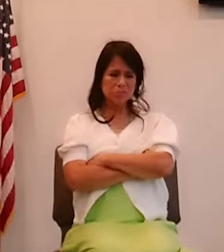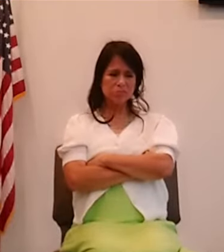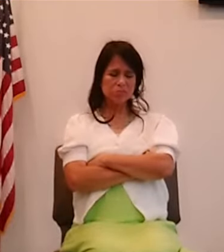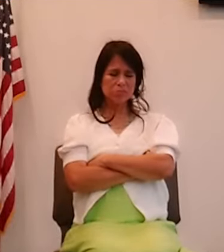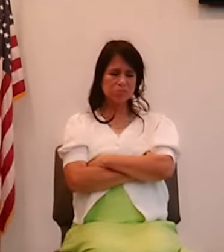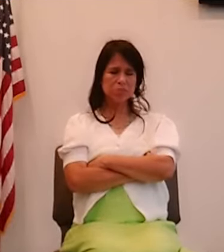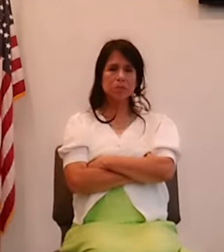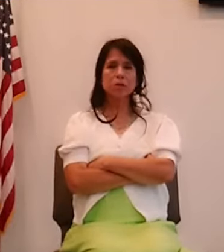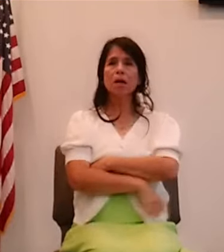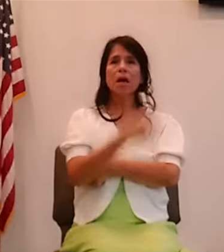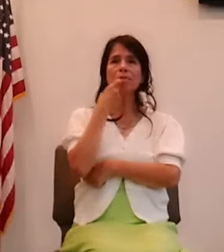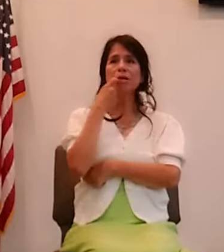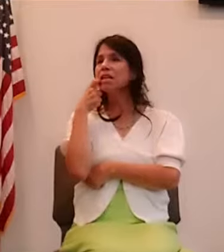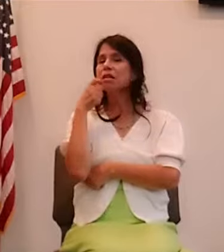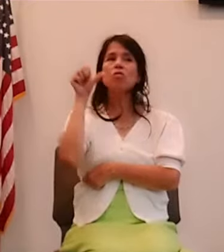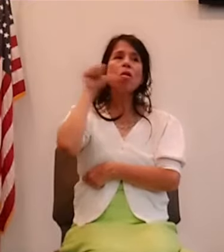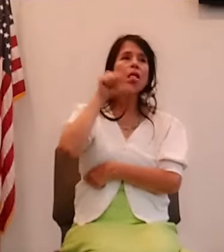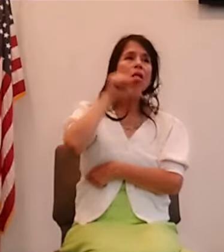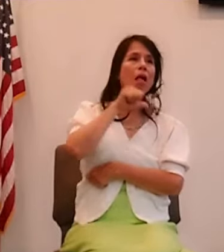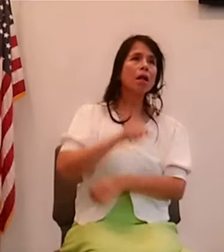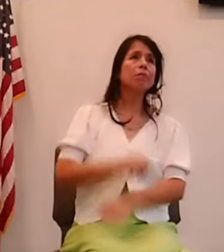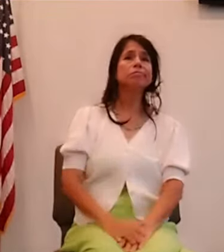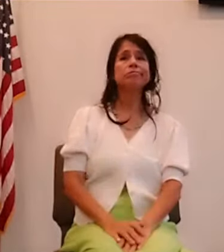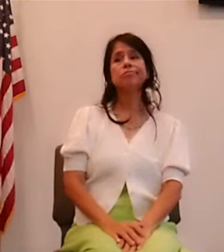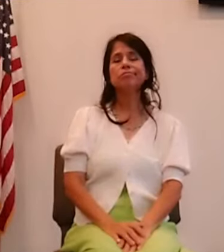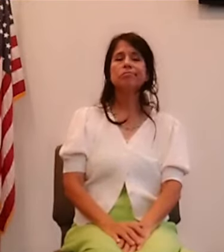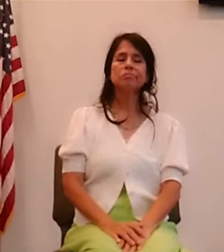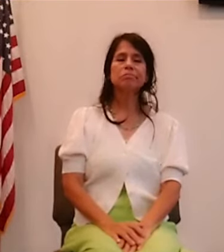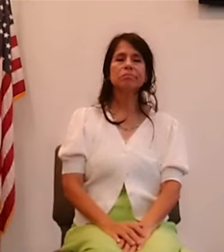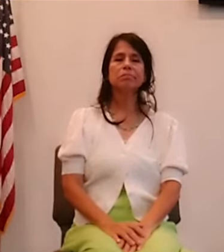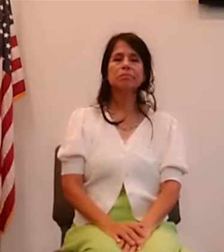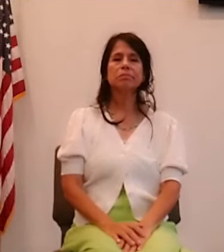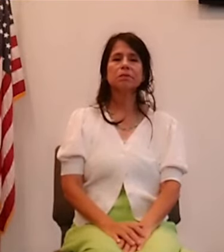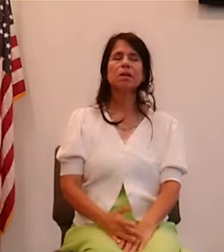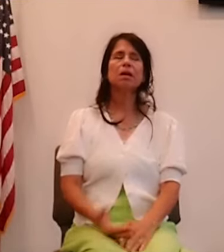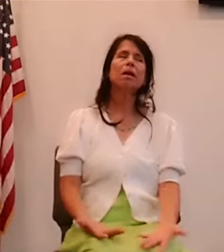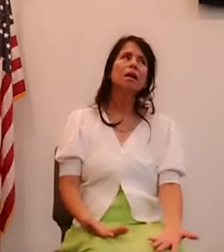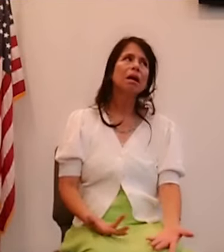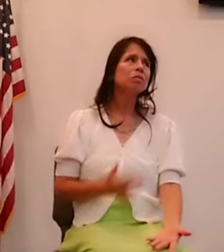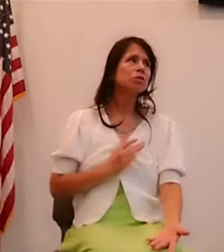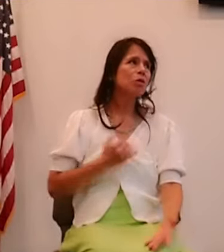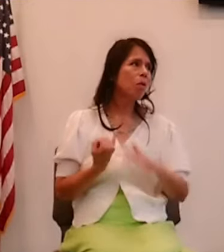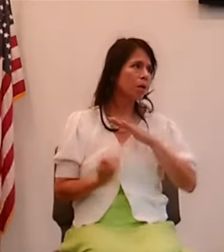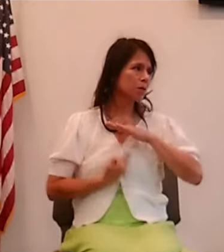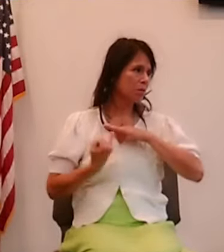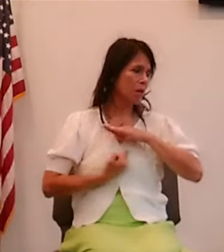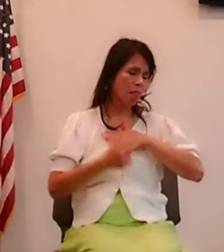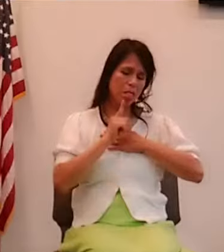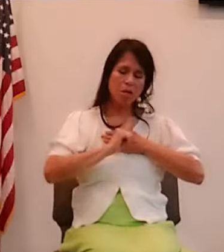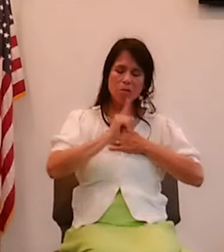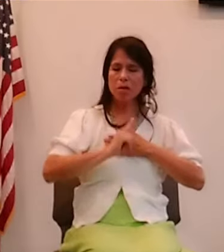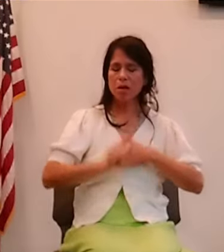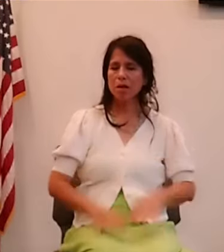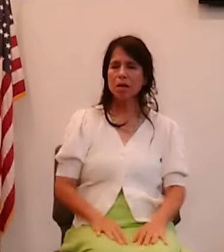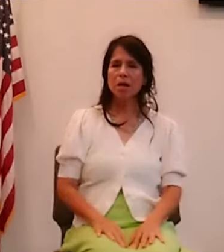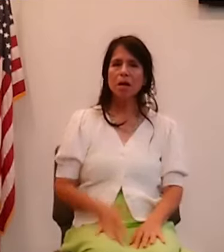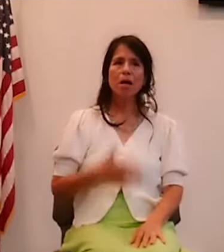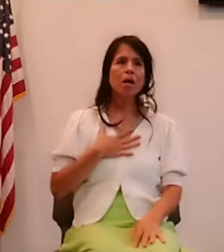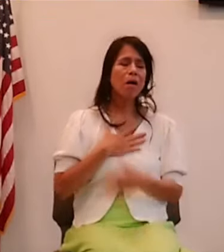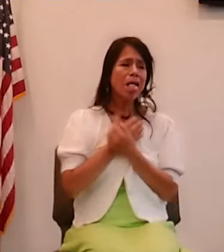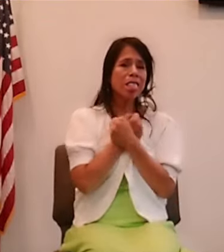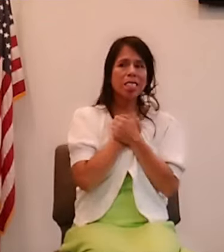I'm addicted to alcohol. I'm just so lonely. I love my sins so